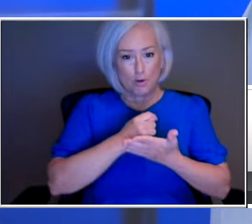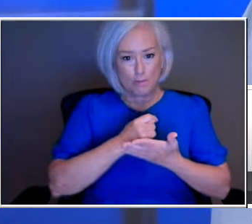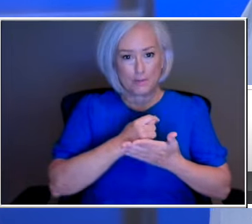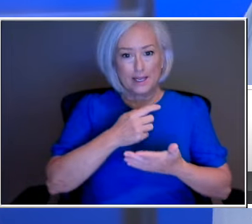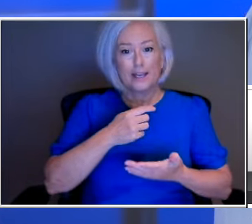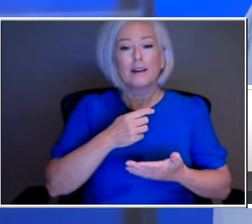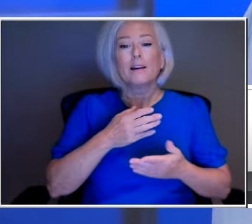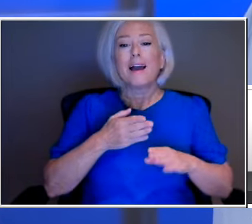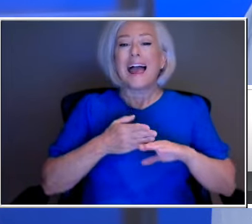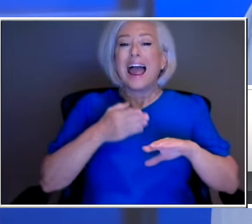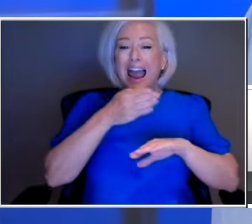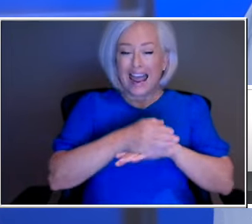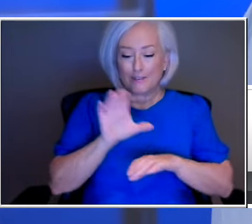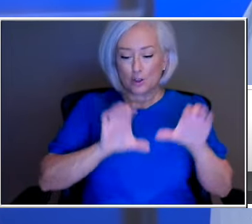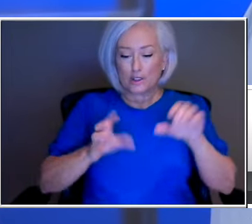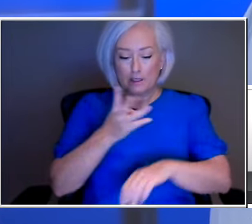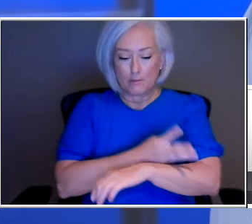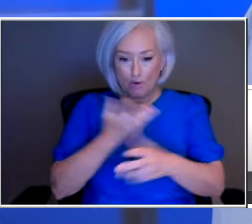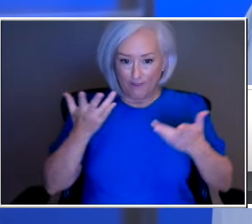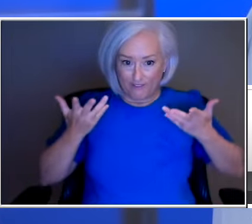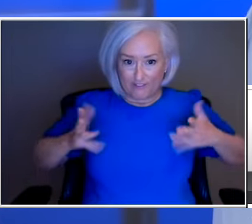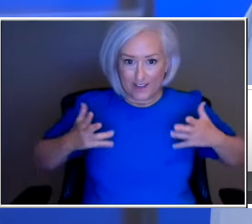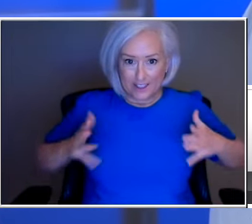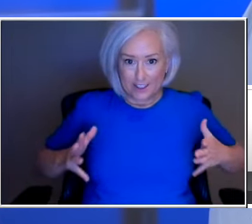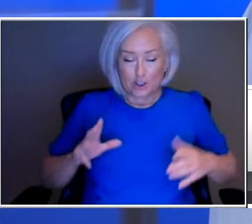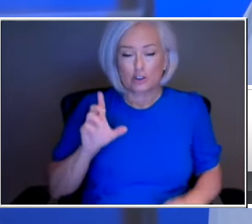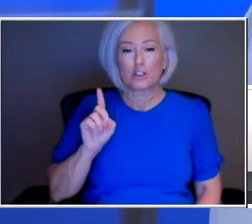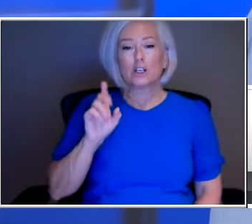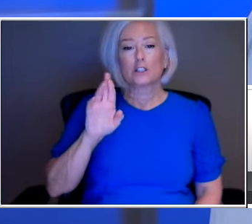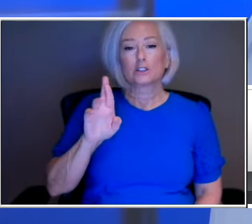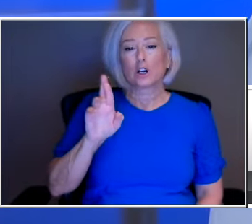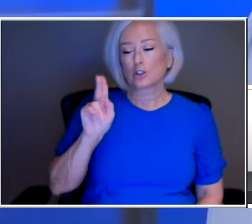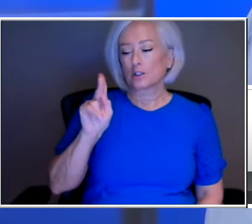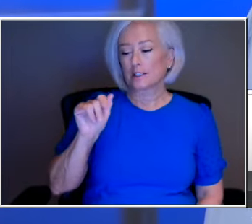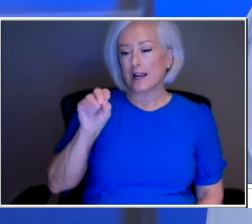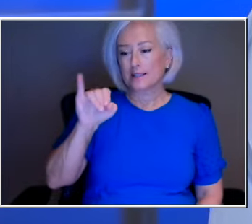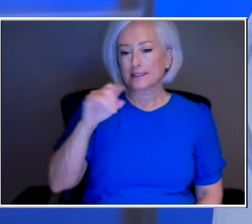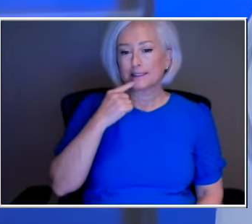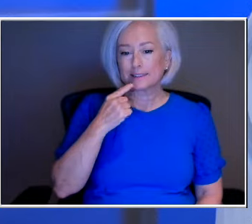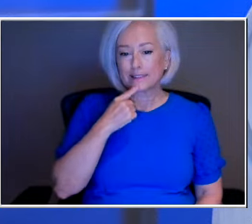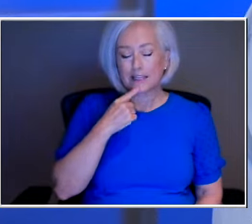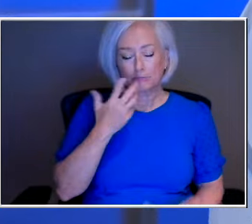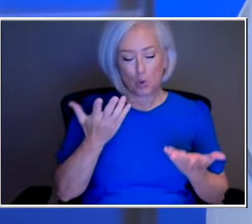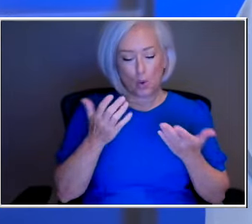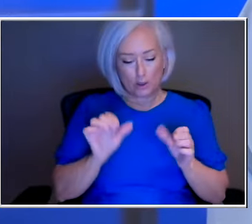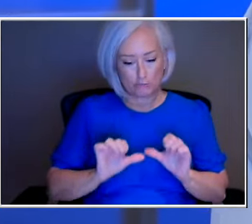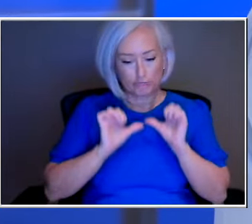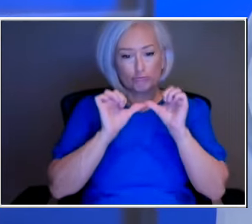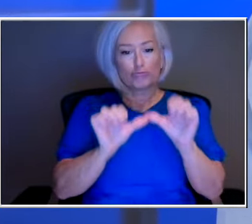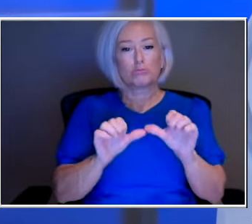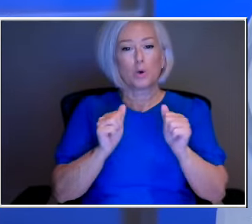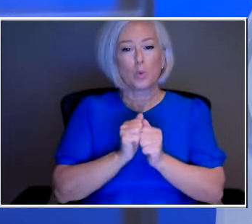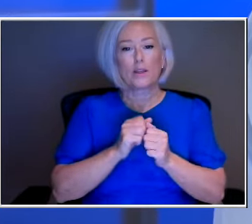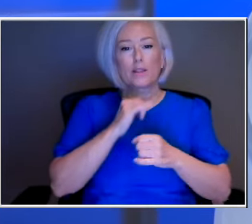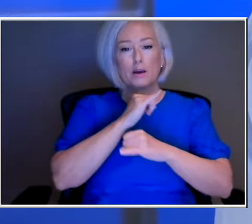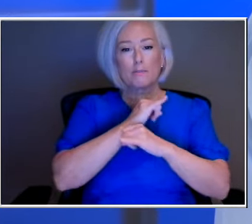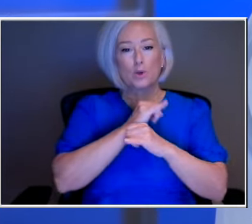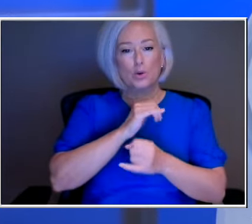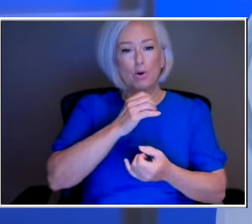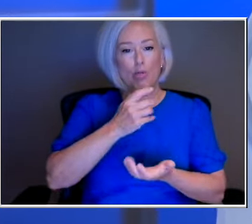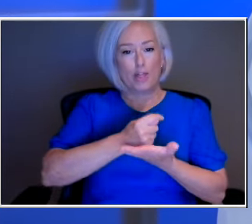complete, and I think Dr. Kasi we decided to continue with the immunotherapy as part of the